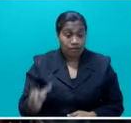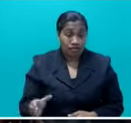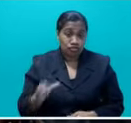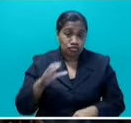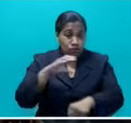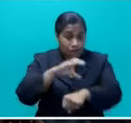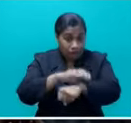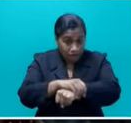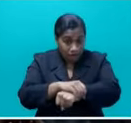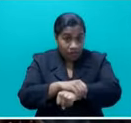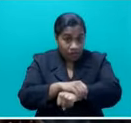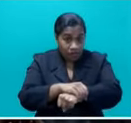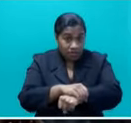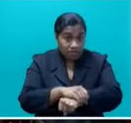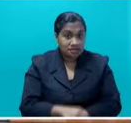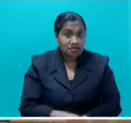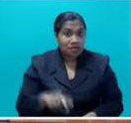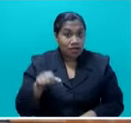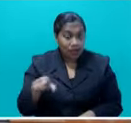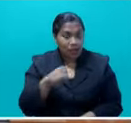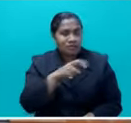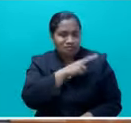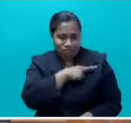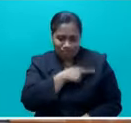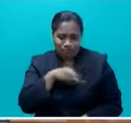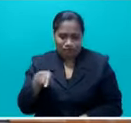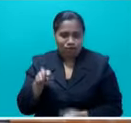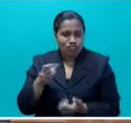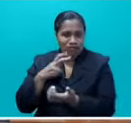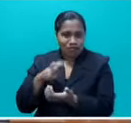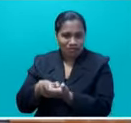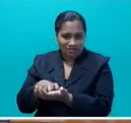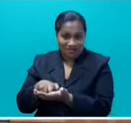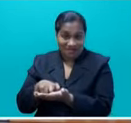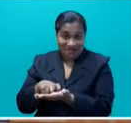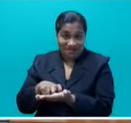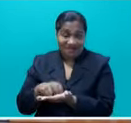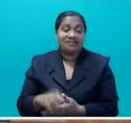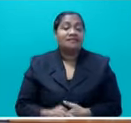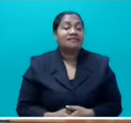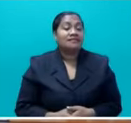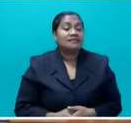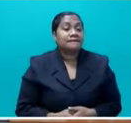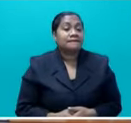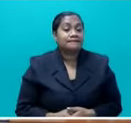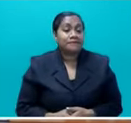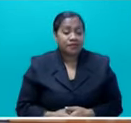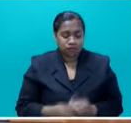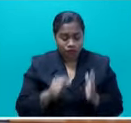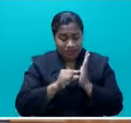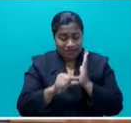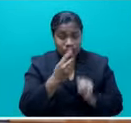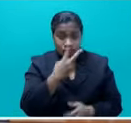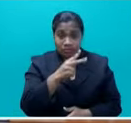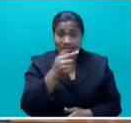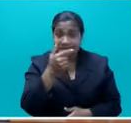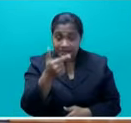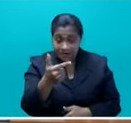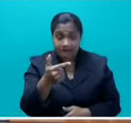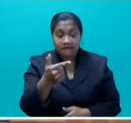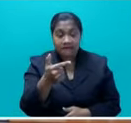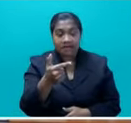Police, as you know, is in charge of this register. And you see section 27,